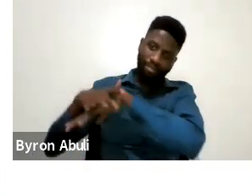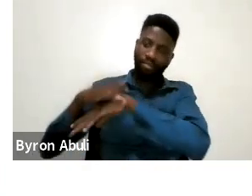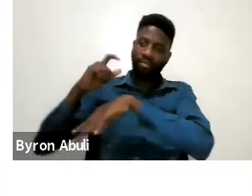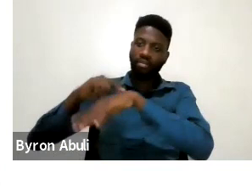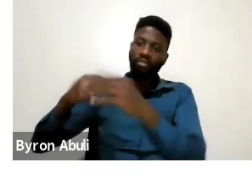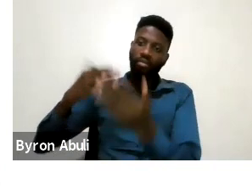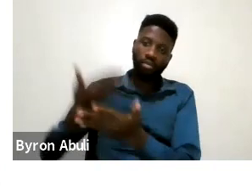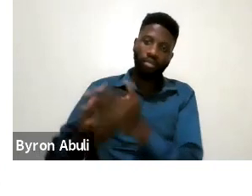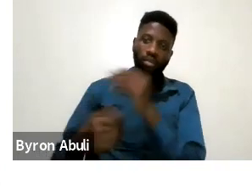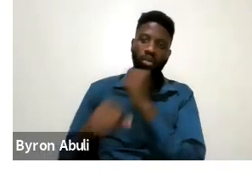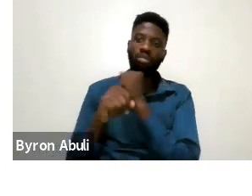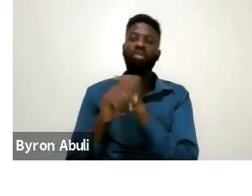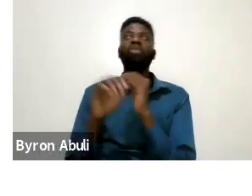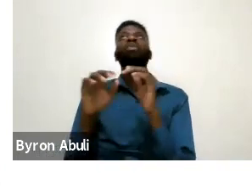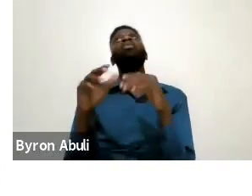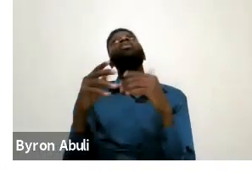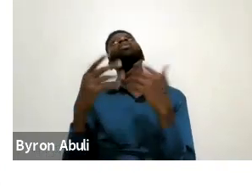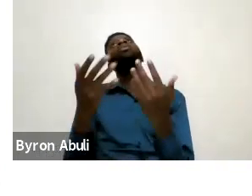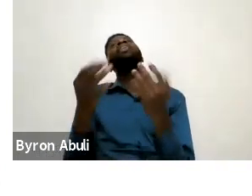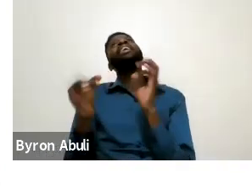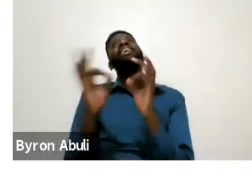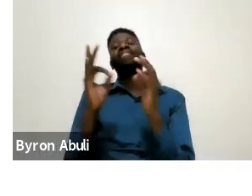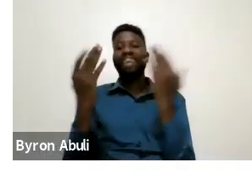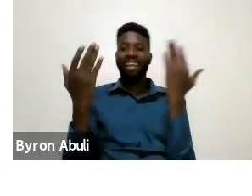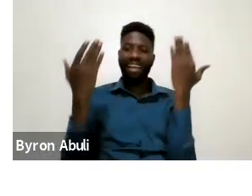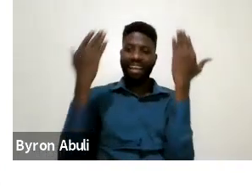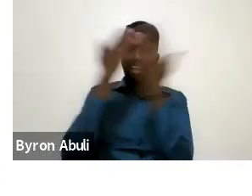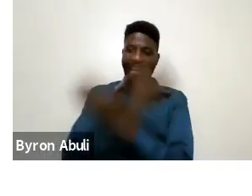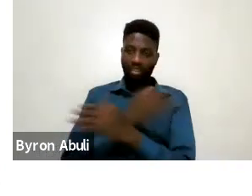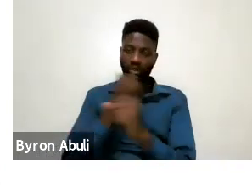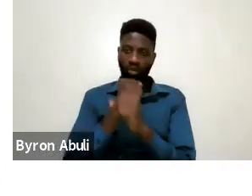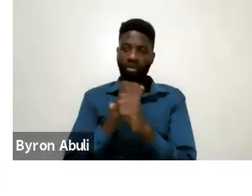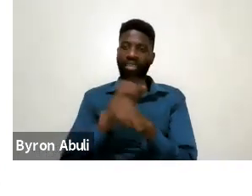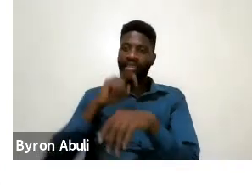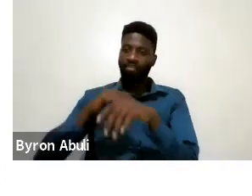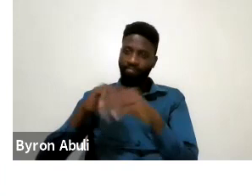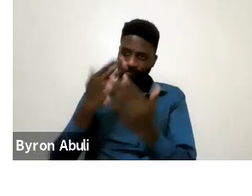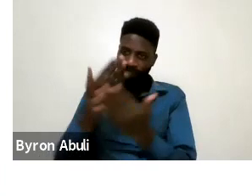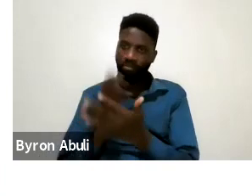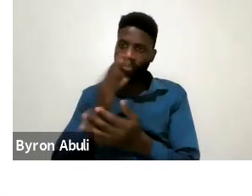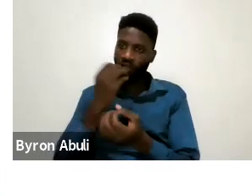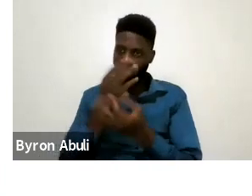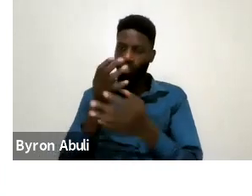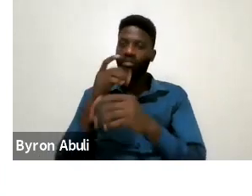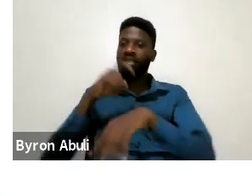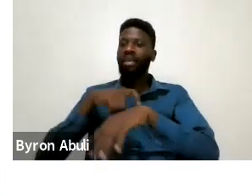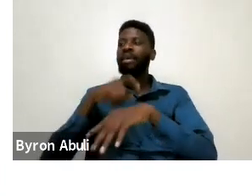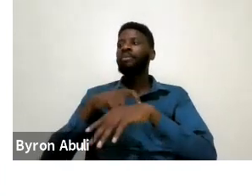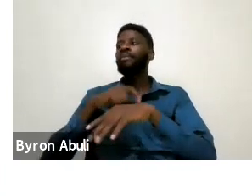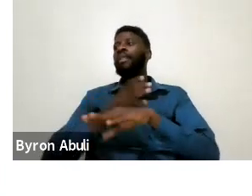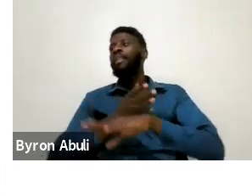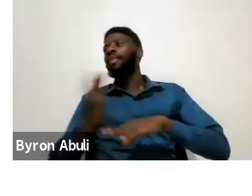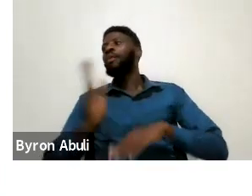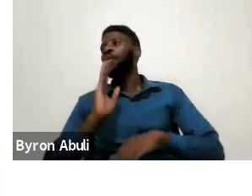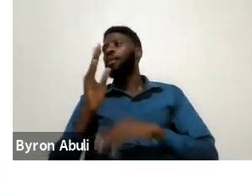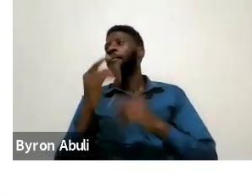going for, you are supposed to take a night shift. The moment you arrive at work, that's when they should tell you that you are going to have an overtime. But like that